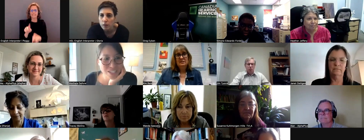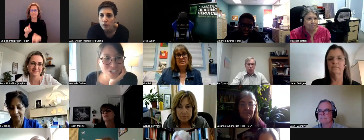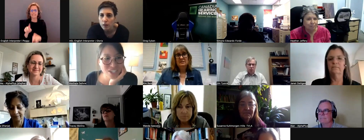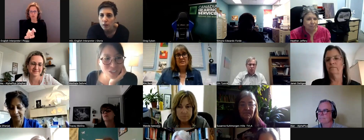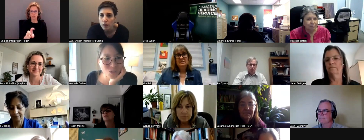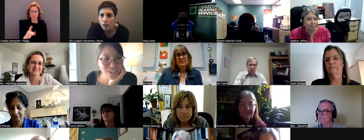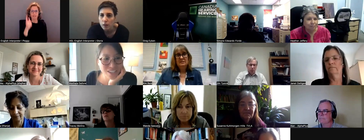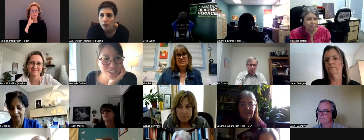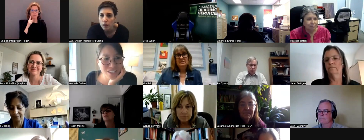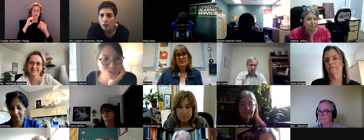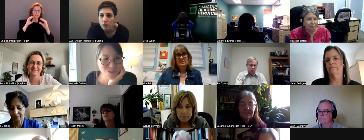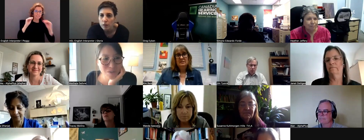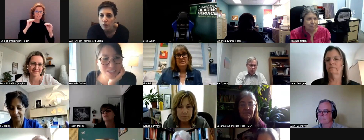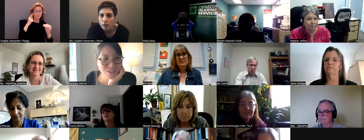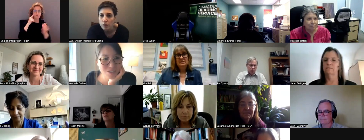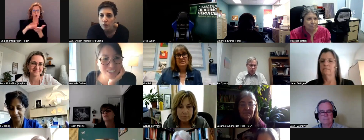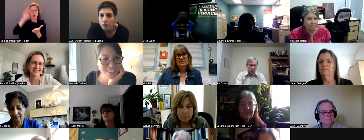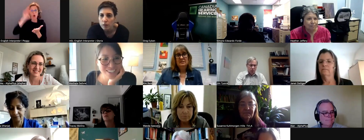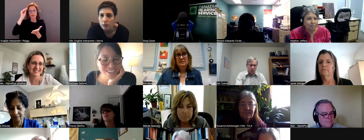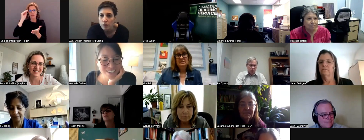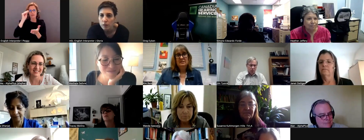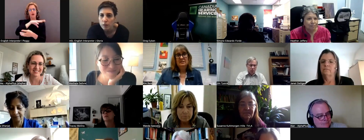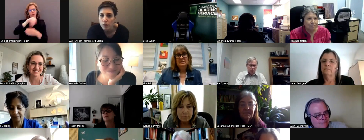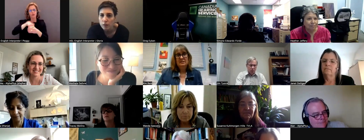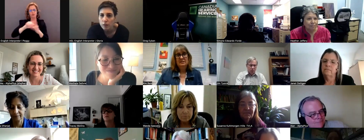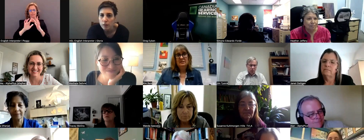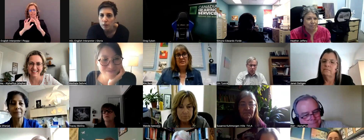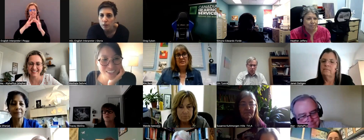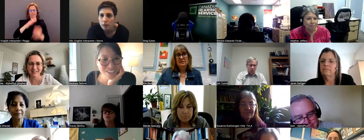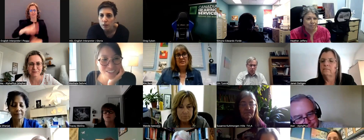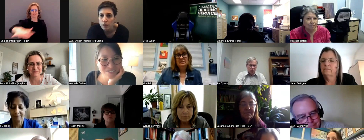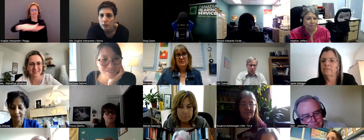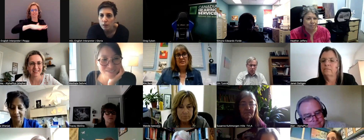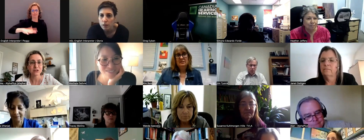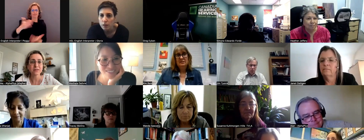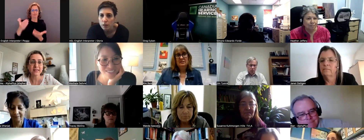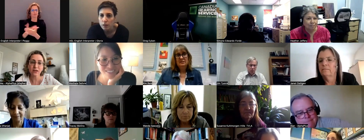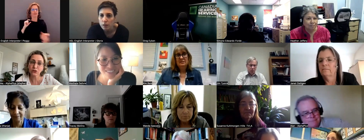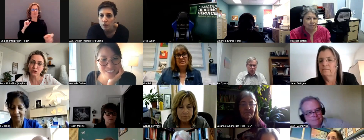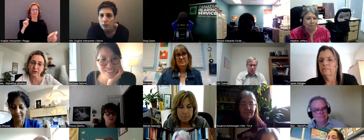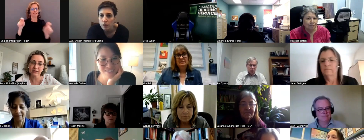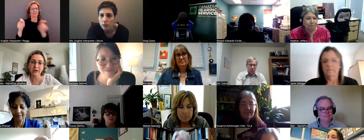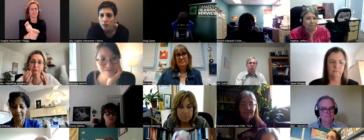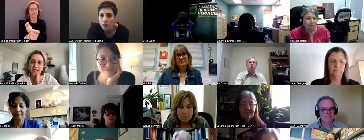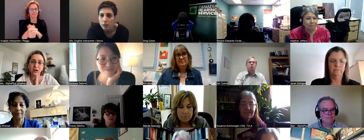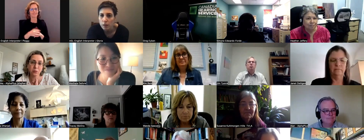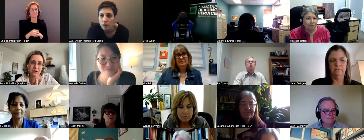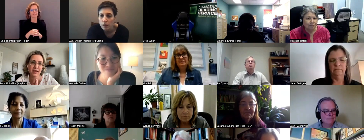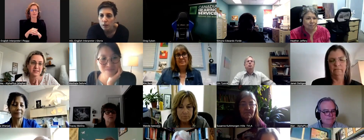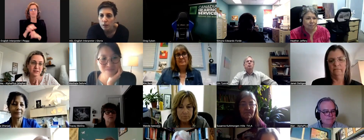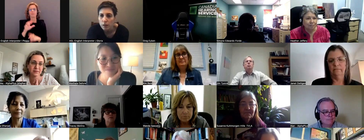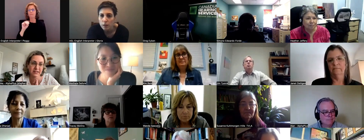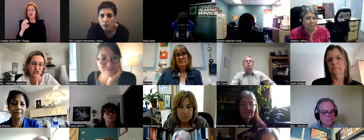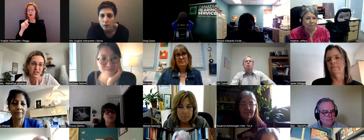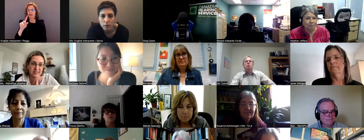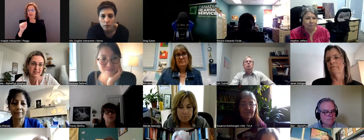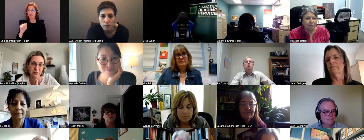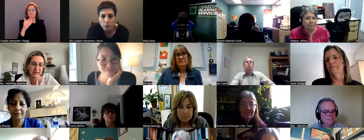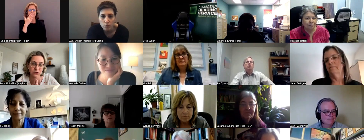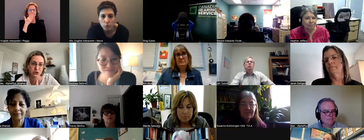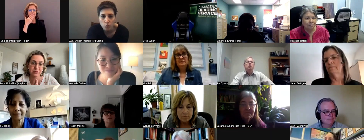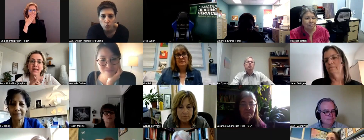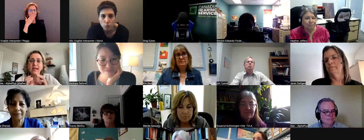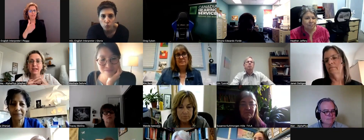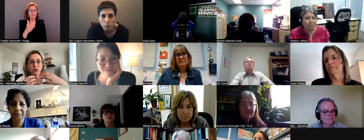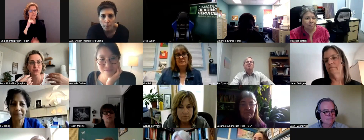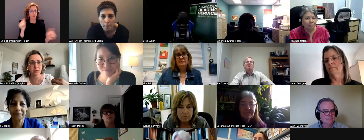around teaching and learning in the digital space. So exactly. So thank you to all of you. I really hope you had some nice chats in the